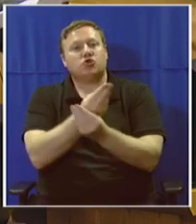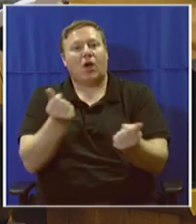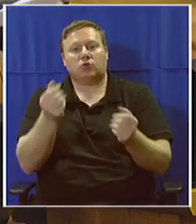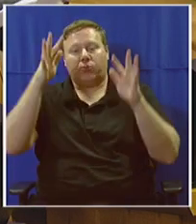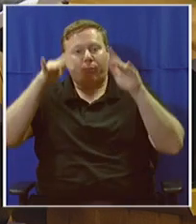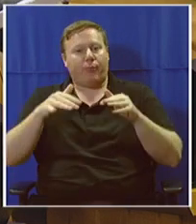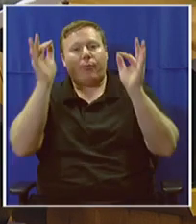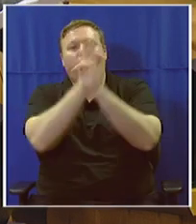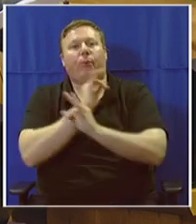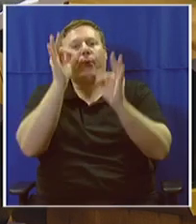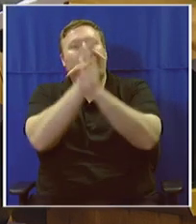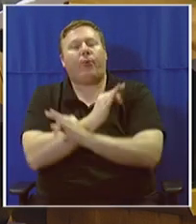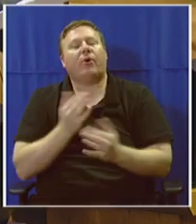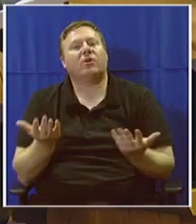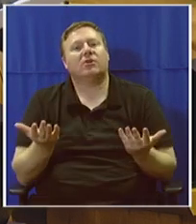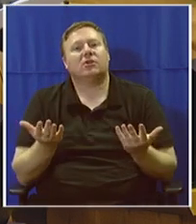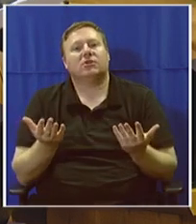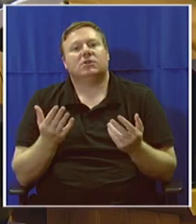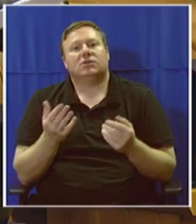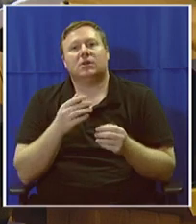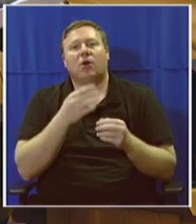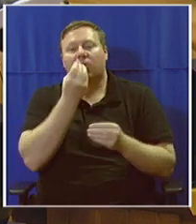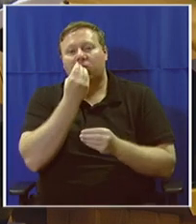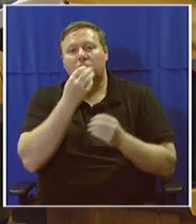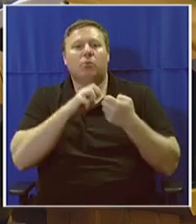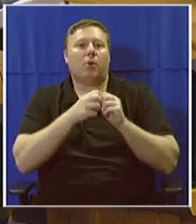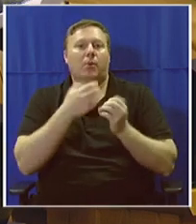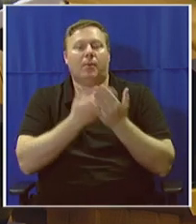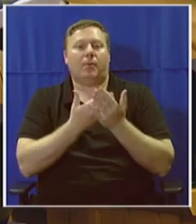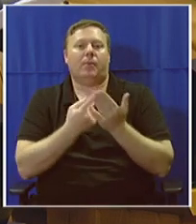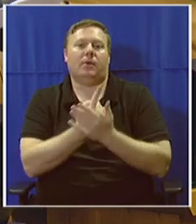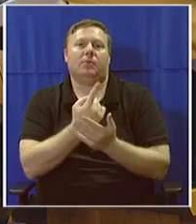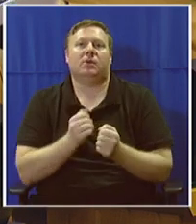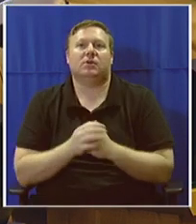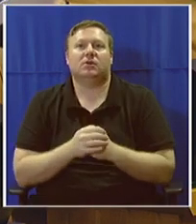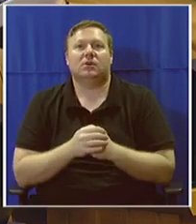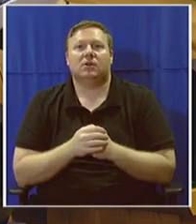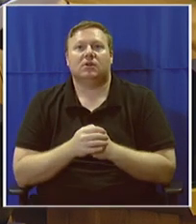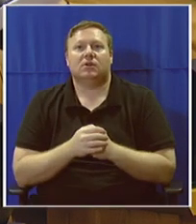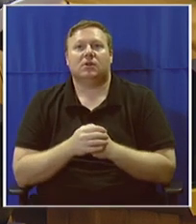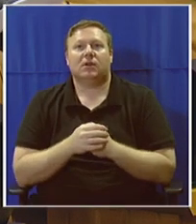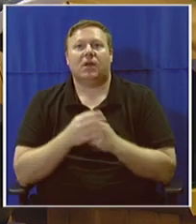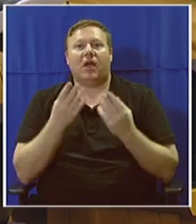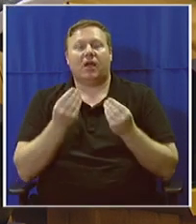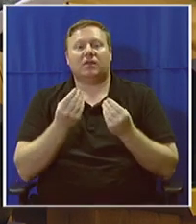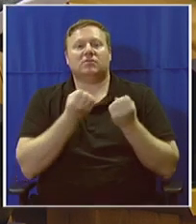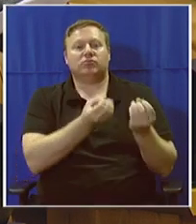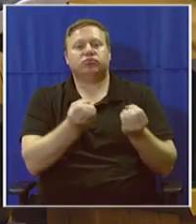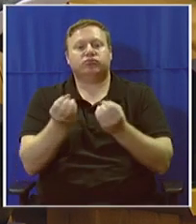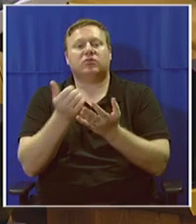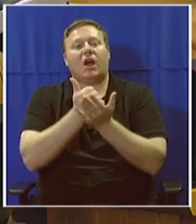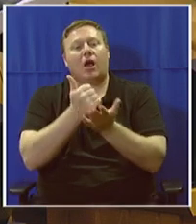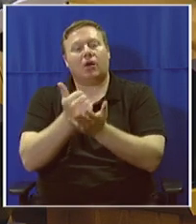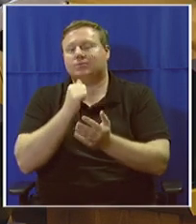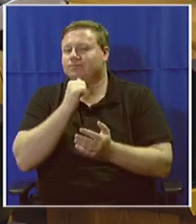millions, recognizes that drought relief is not sufficient and not reaching the intended beneficiaries, whilst an estimated 32,000